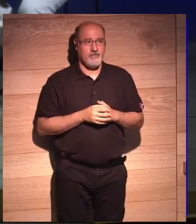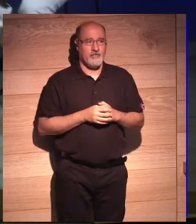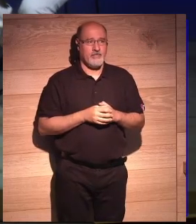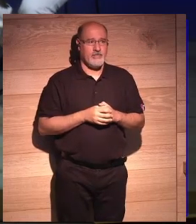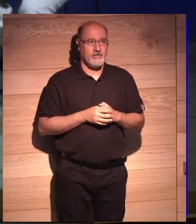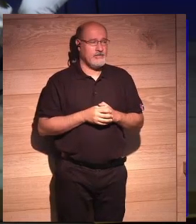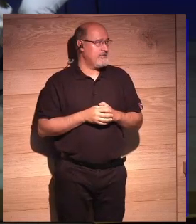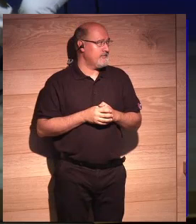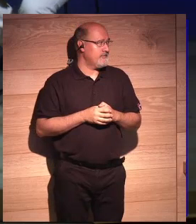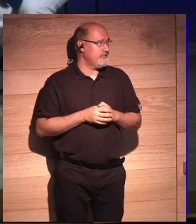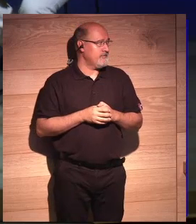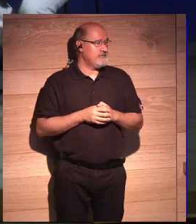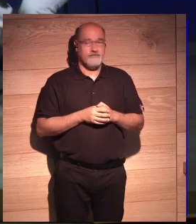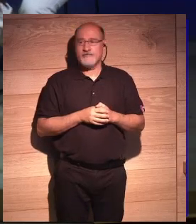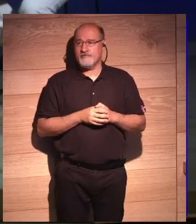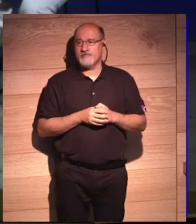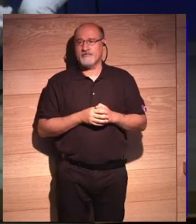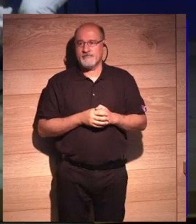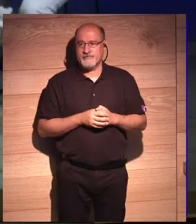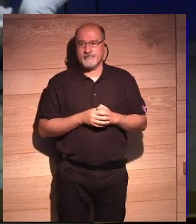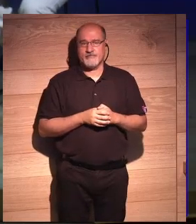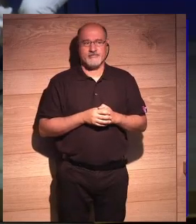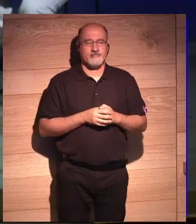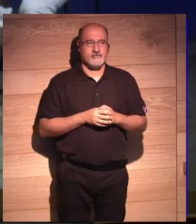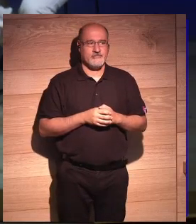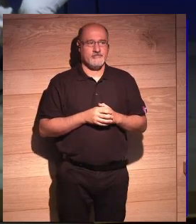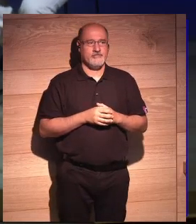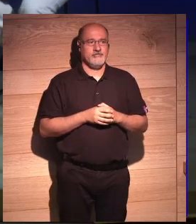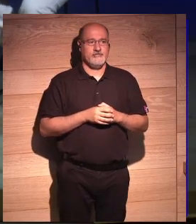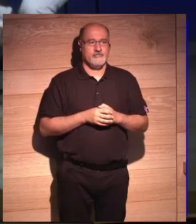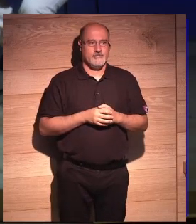people raising their hands. So there's a question, and there at the back.